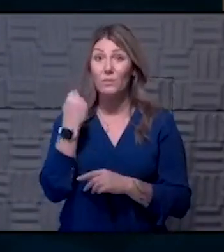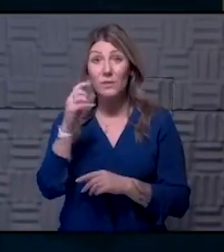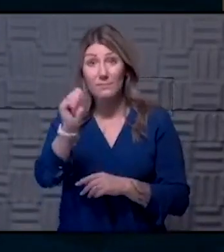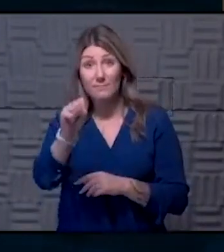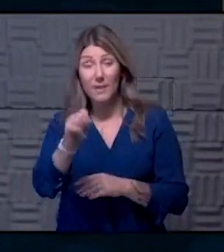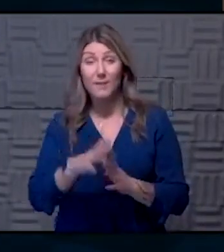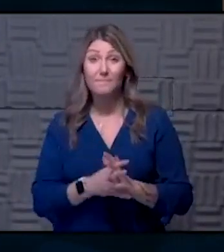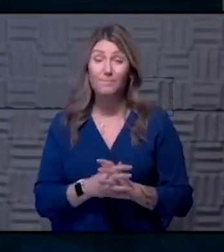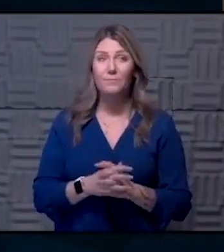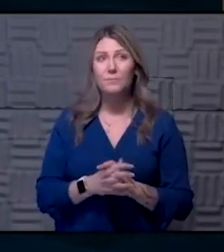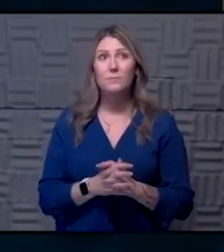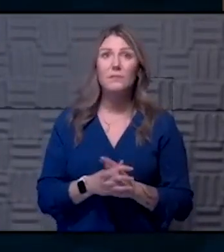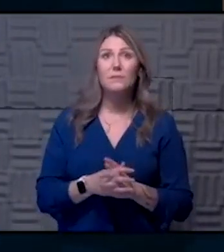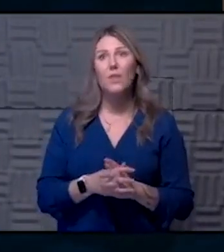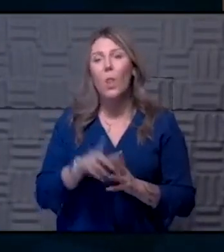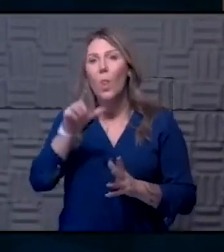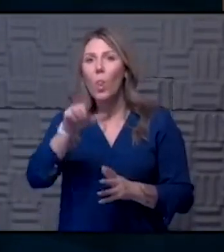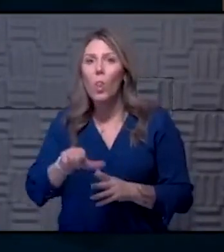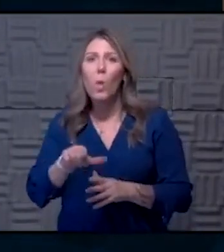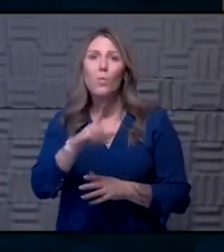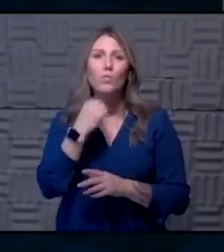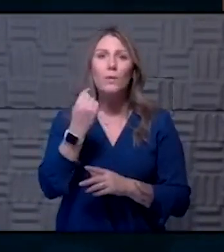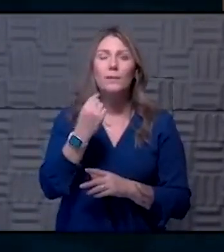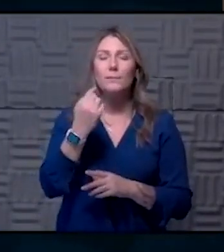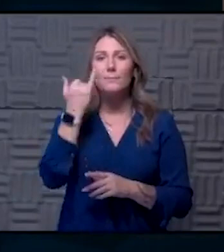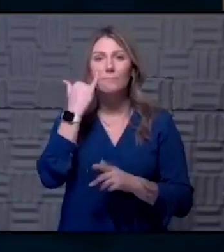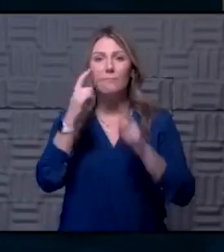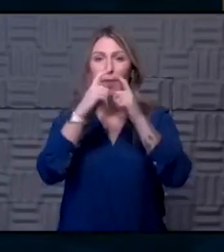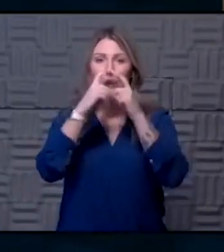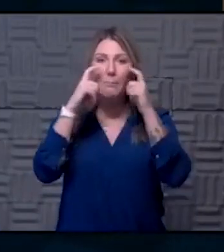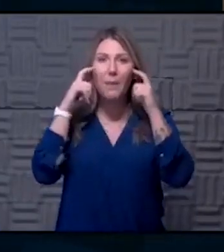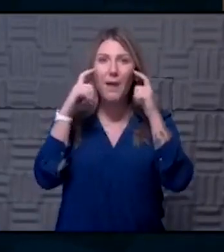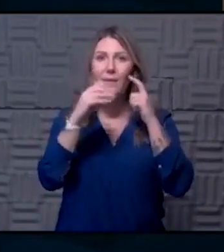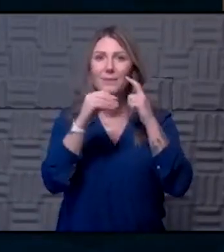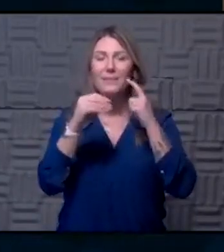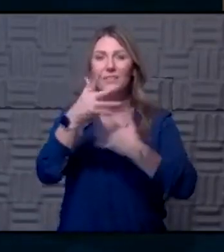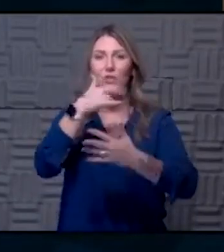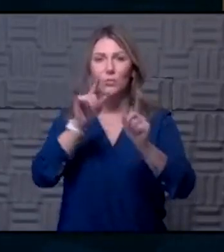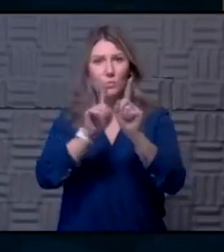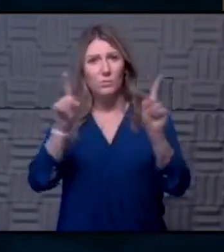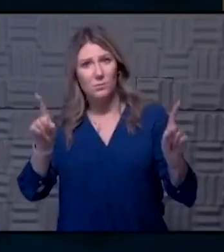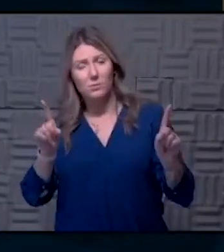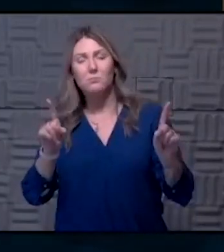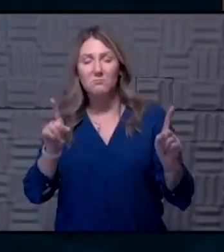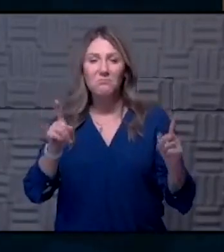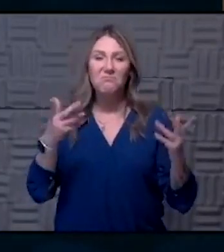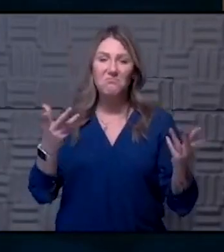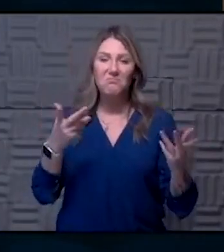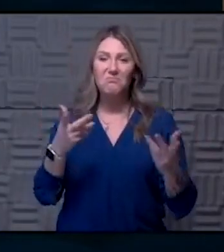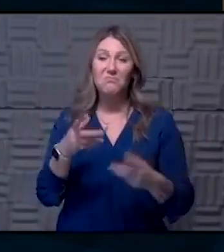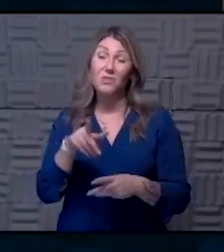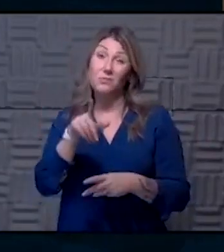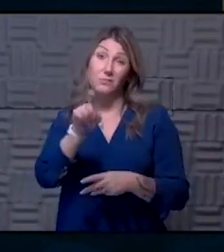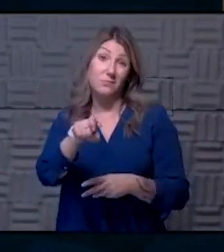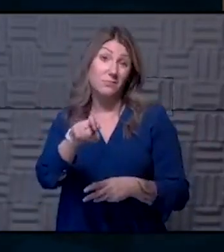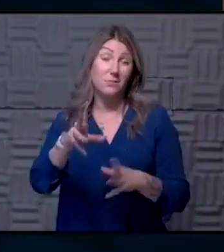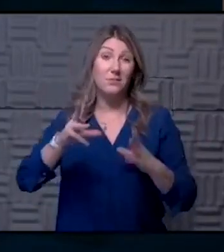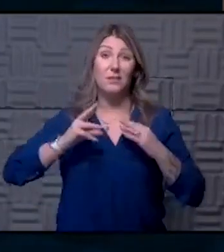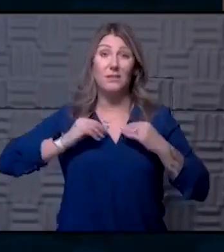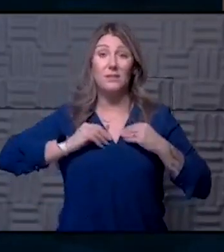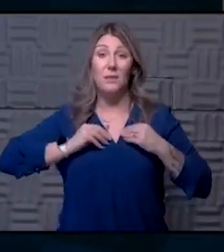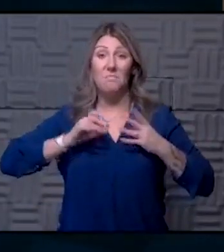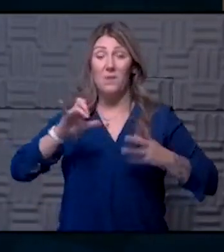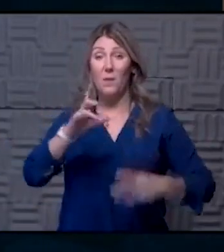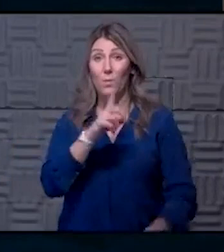It's a fairly low risk if you're masked and you're actually trying to social distance. You have to just kind of accept